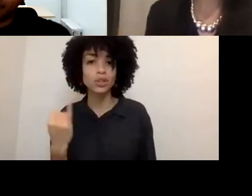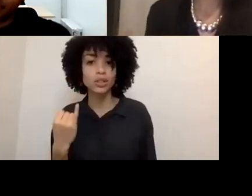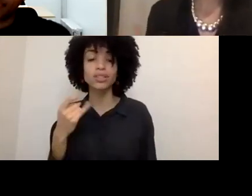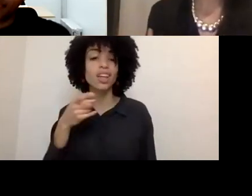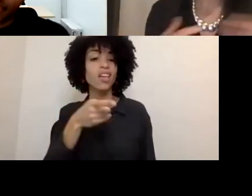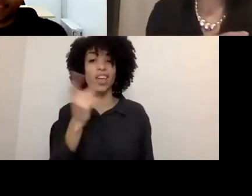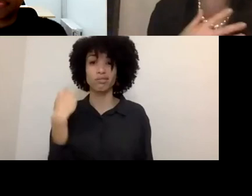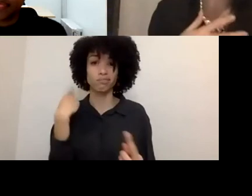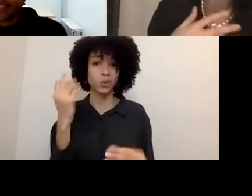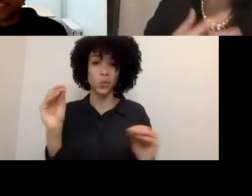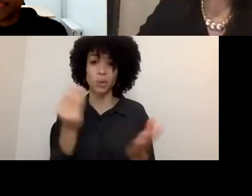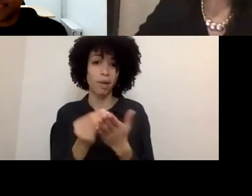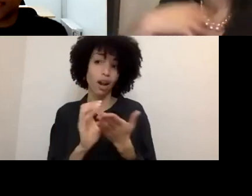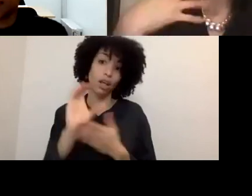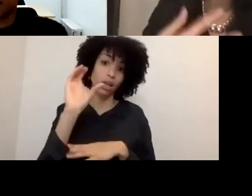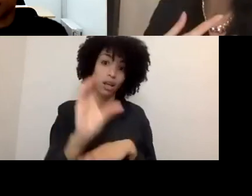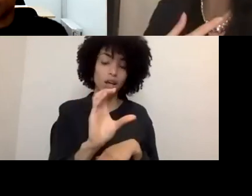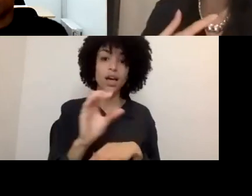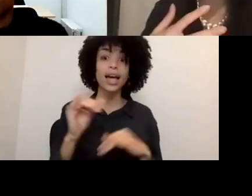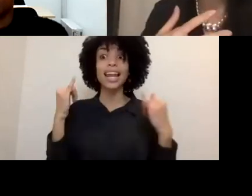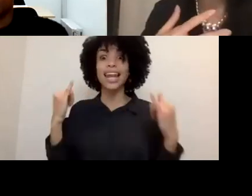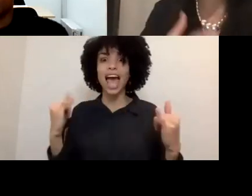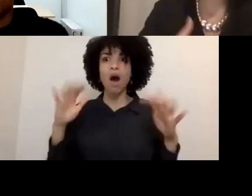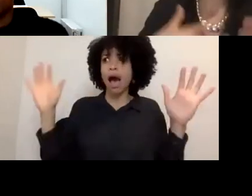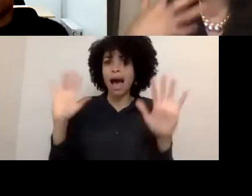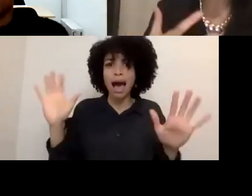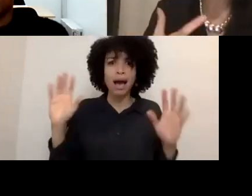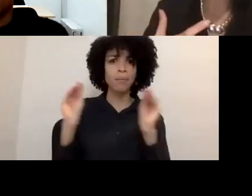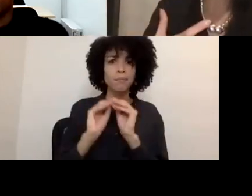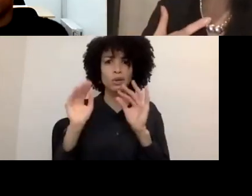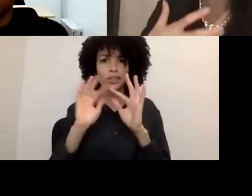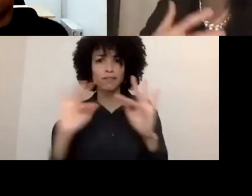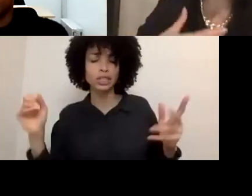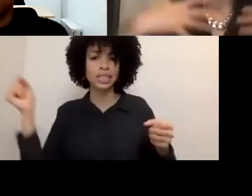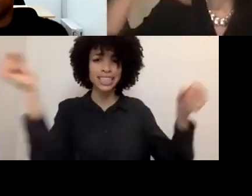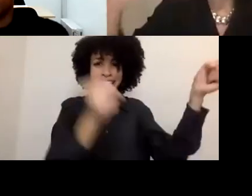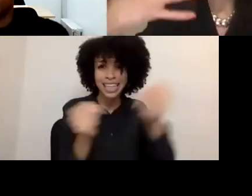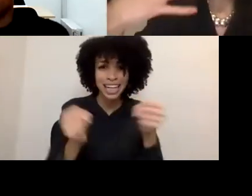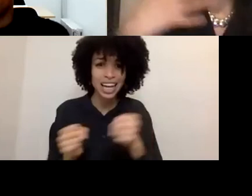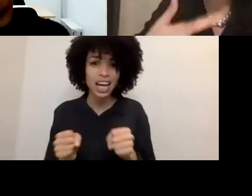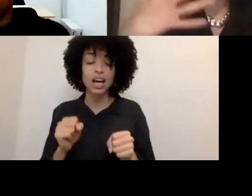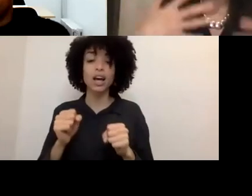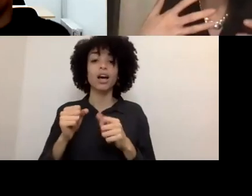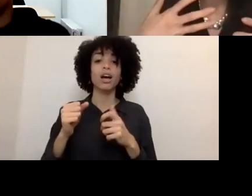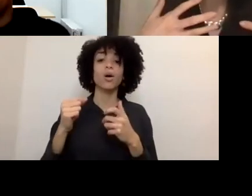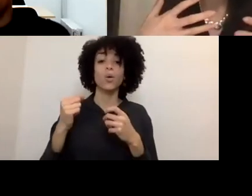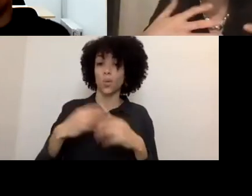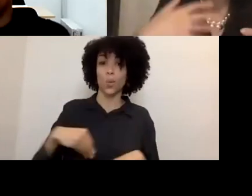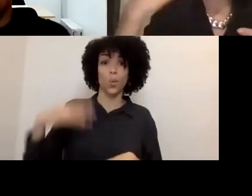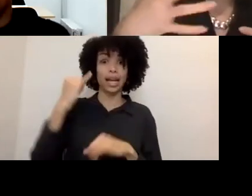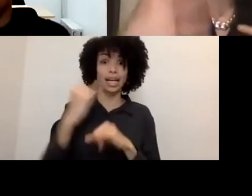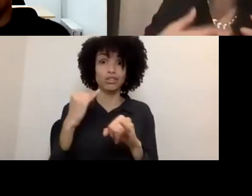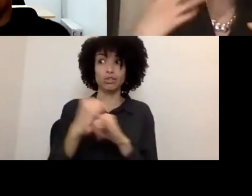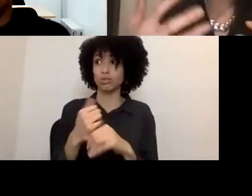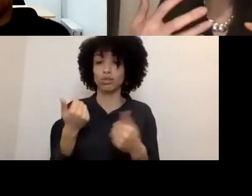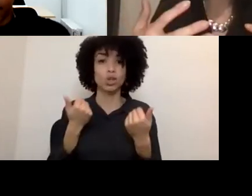funding. And yet now, as there are more calls for diversity, you also see that there are predominantly white institutions looking to raise additional money above what they already receive in